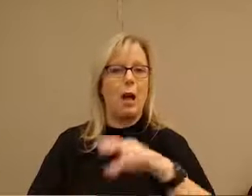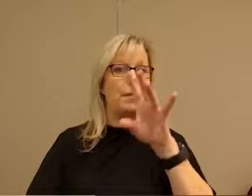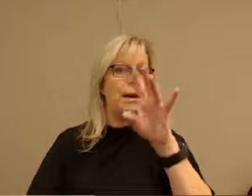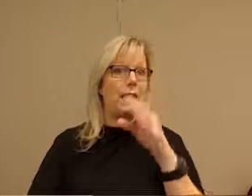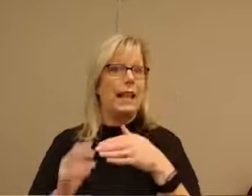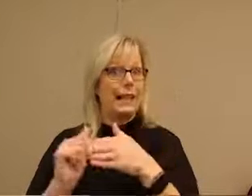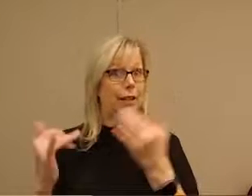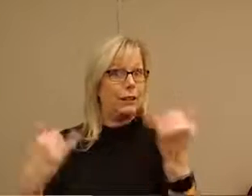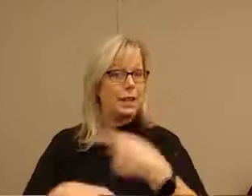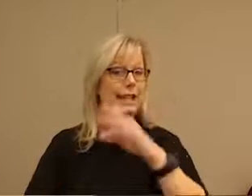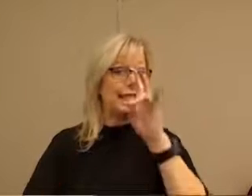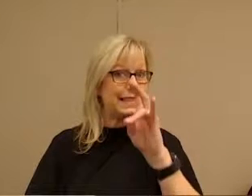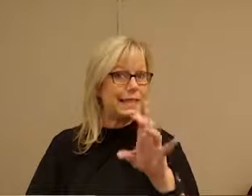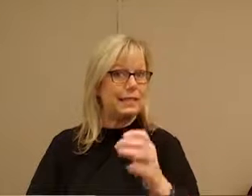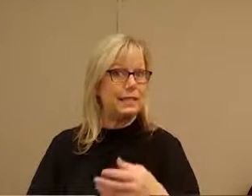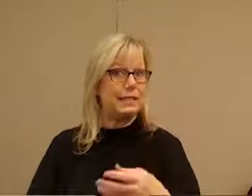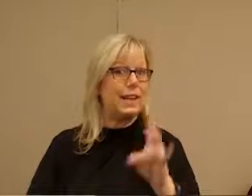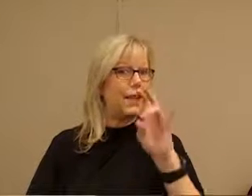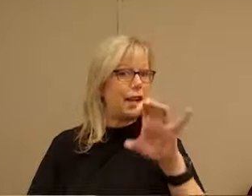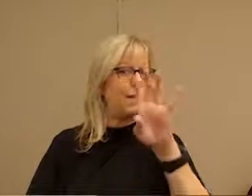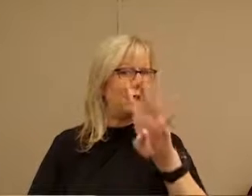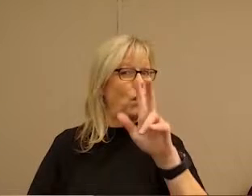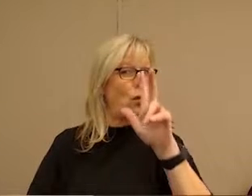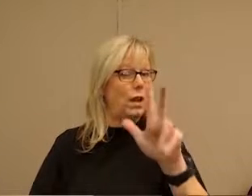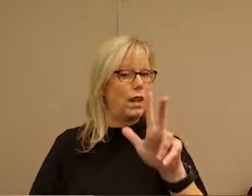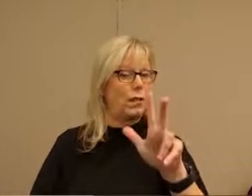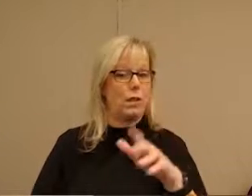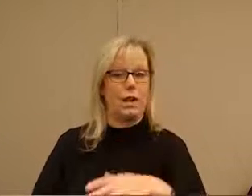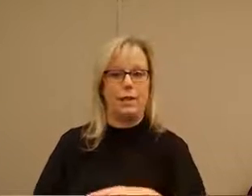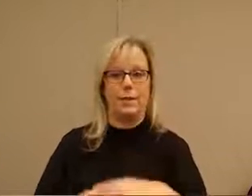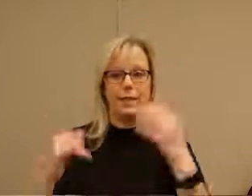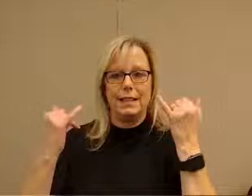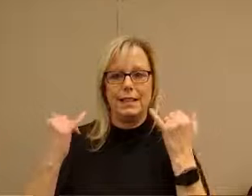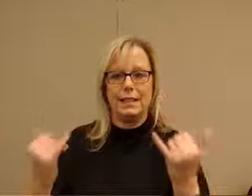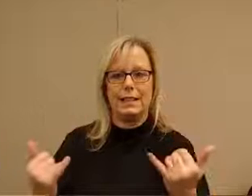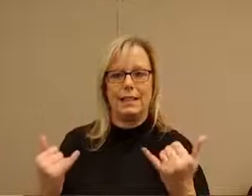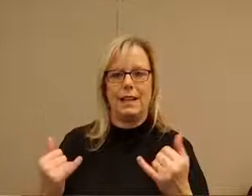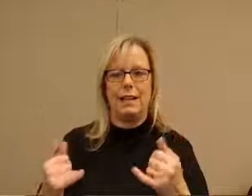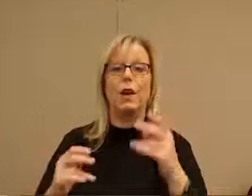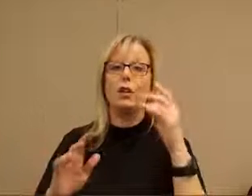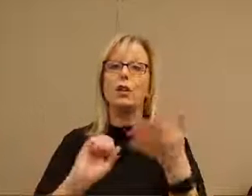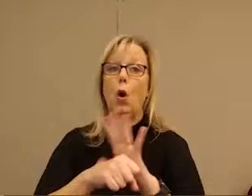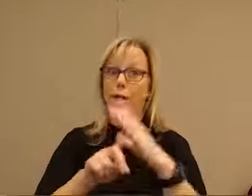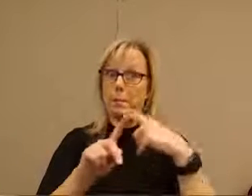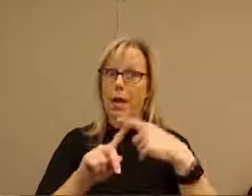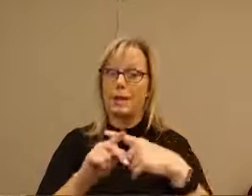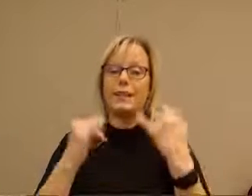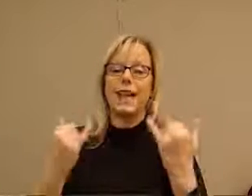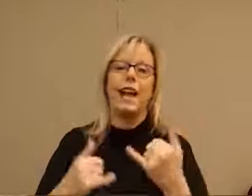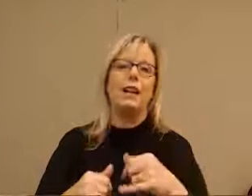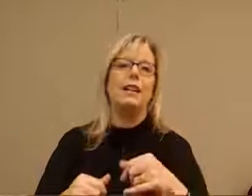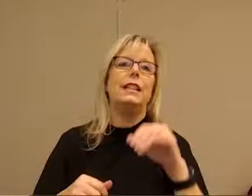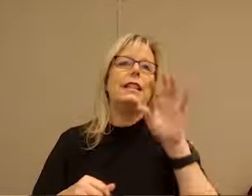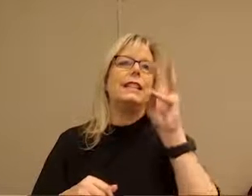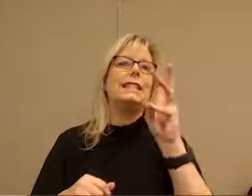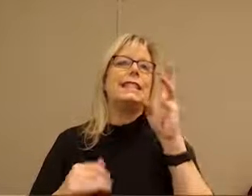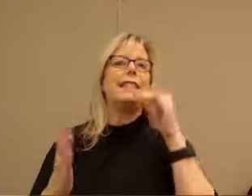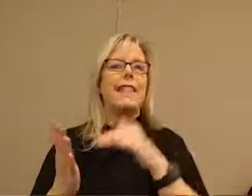62269 leads today with a rise of 743 COVID positives to now